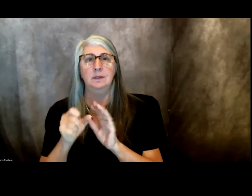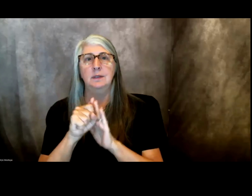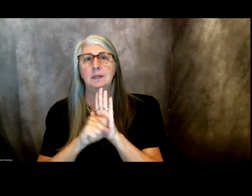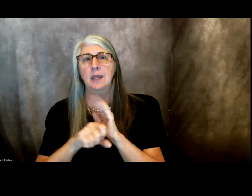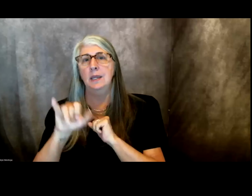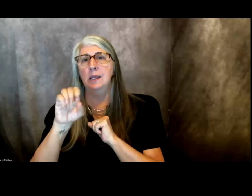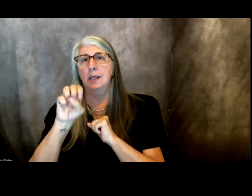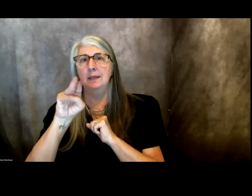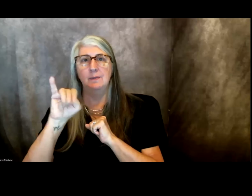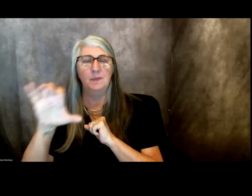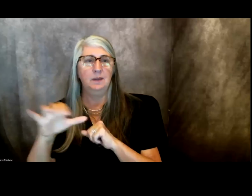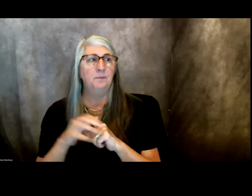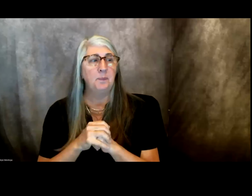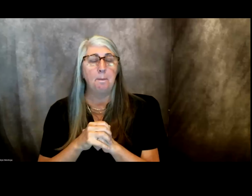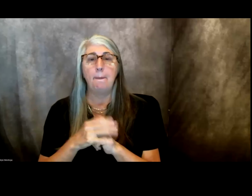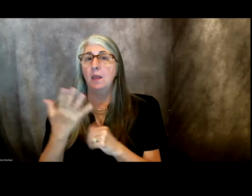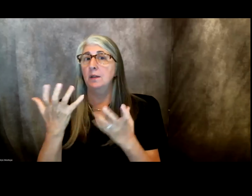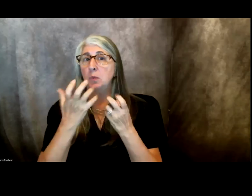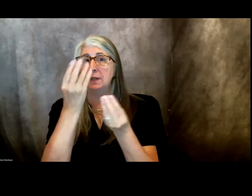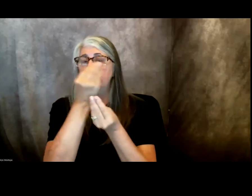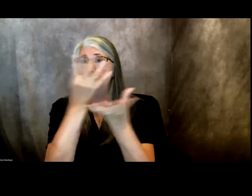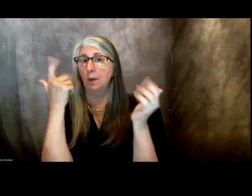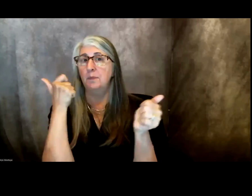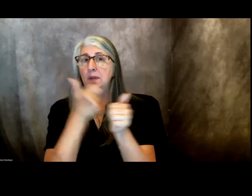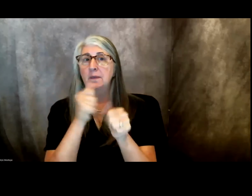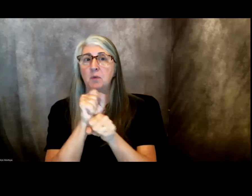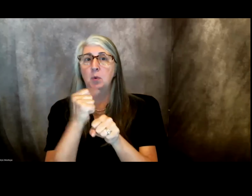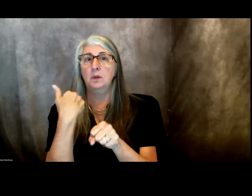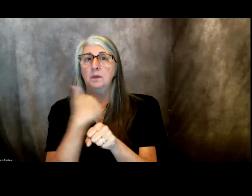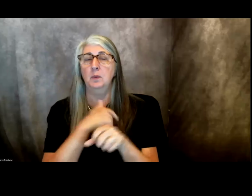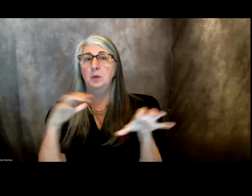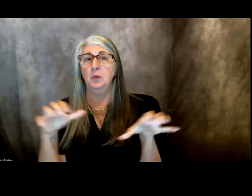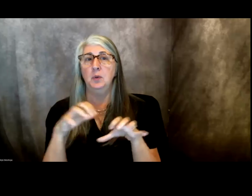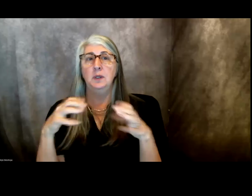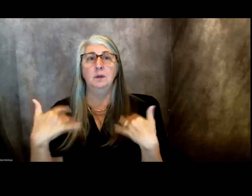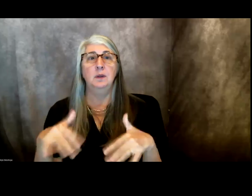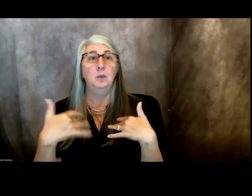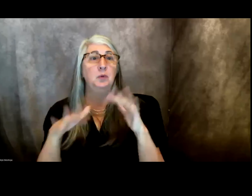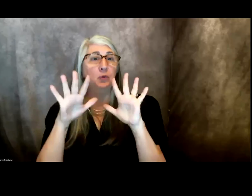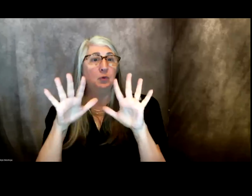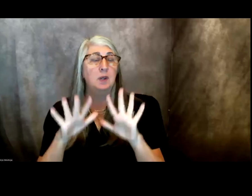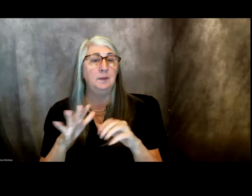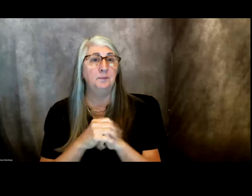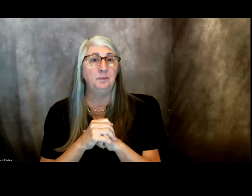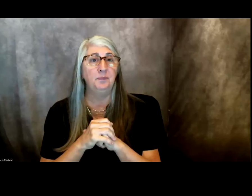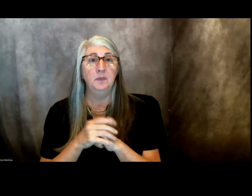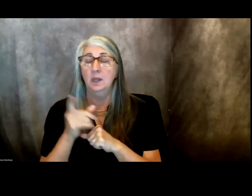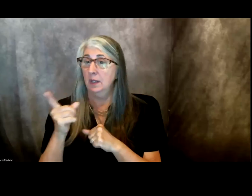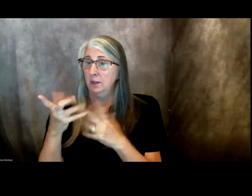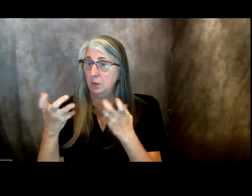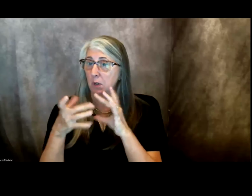little update of some of the work that's been doing, and it was great. Yes, David, do you want to say what you're saying in the